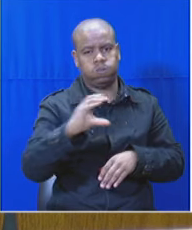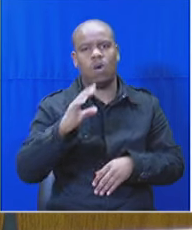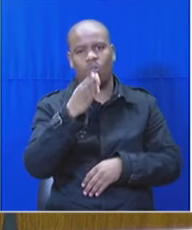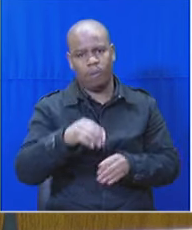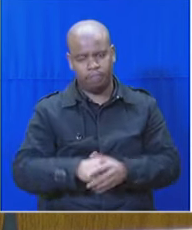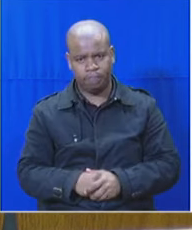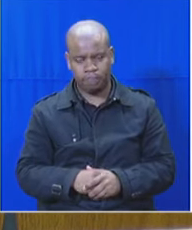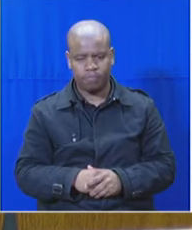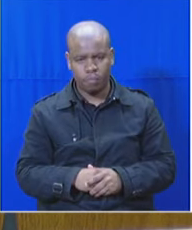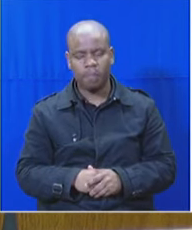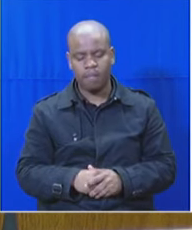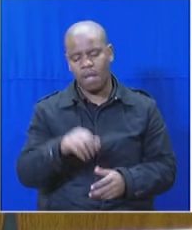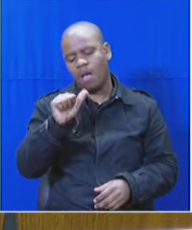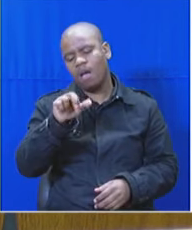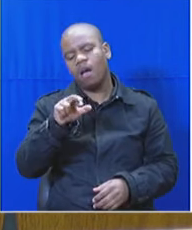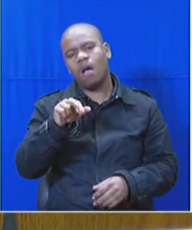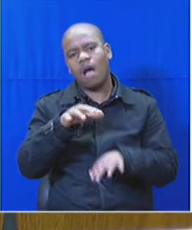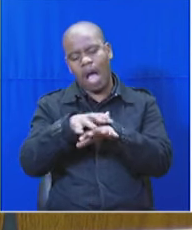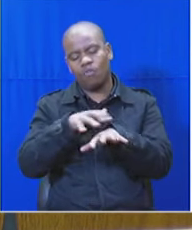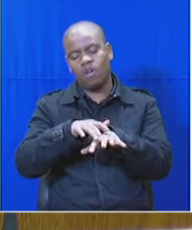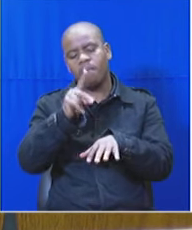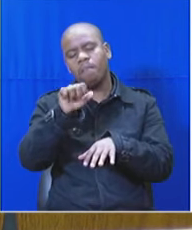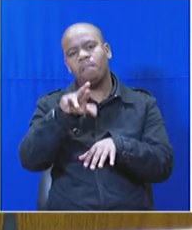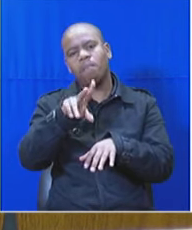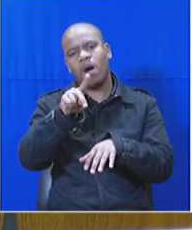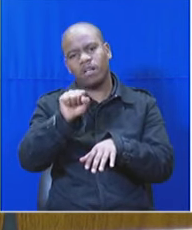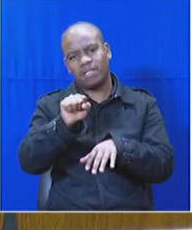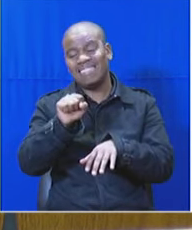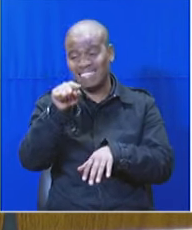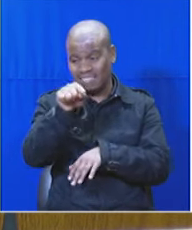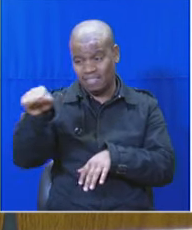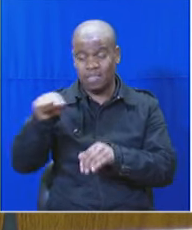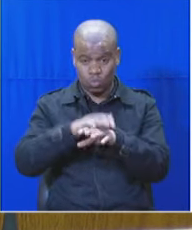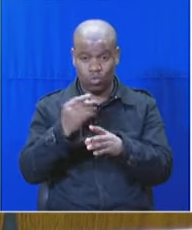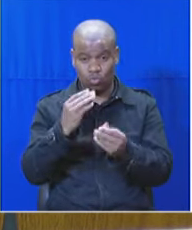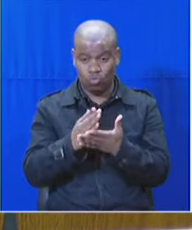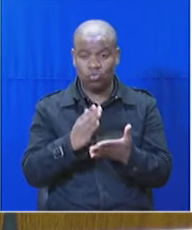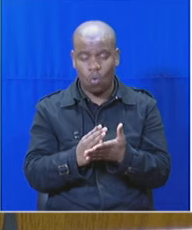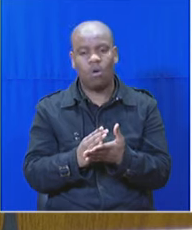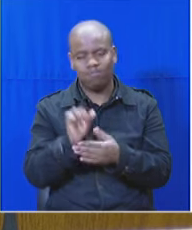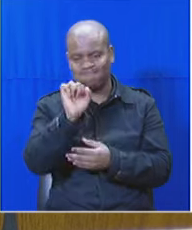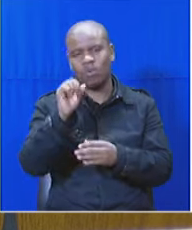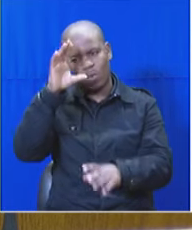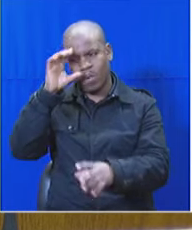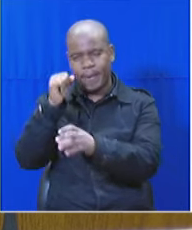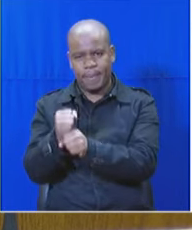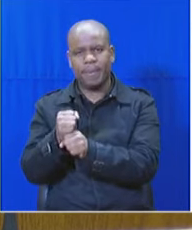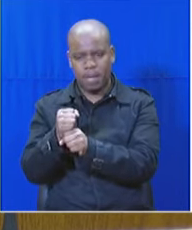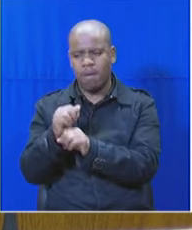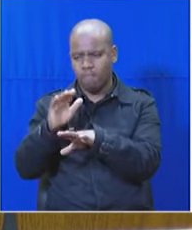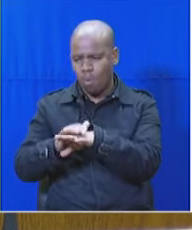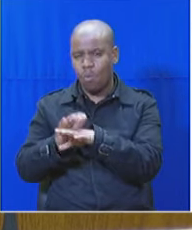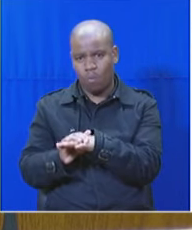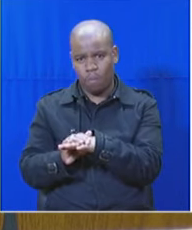These agri-parks are an integral part and driver of the rural economy transformation, whose focus is the generation and stimulation of